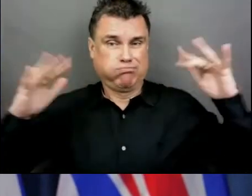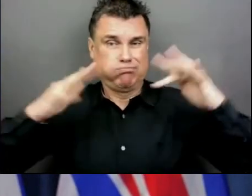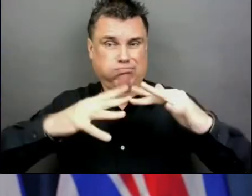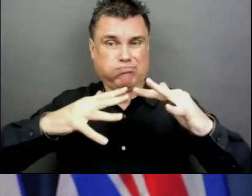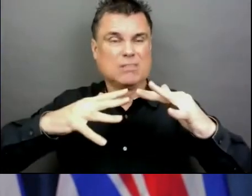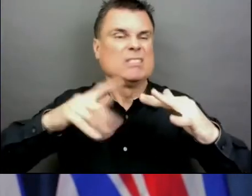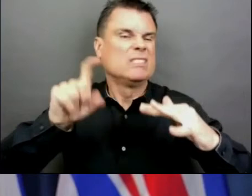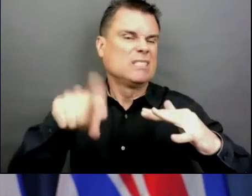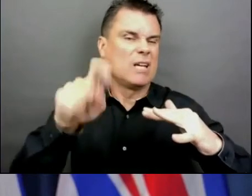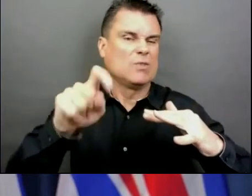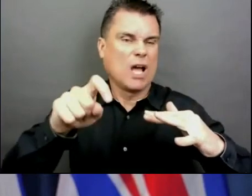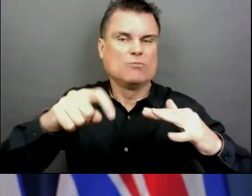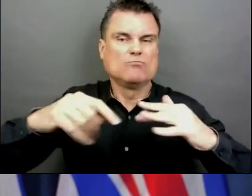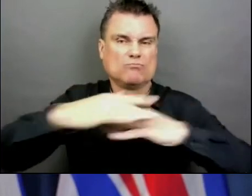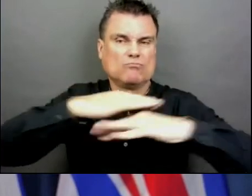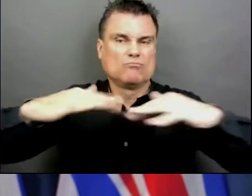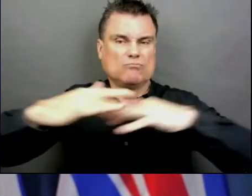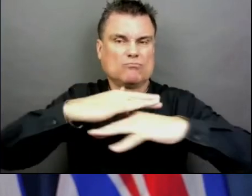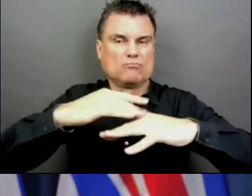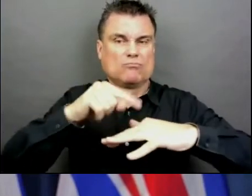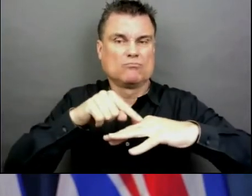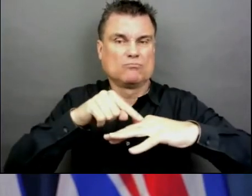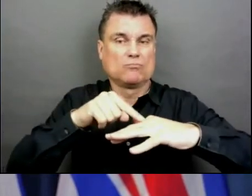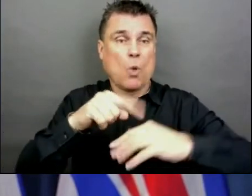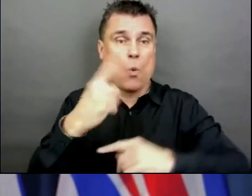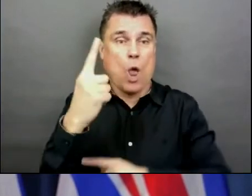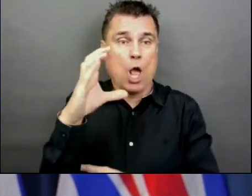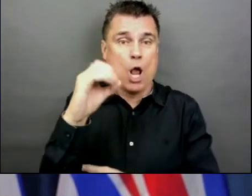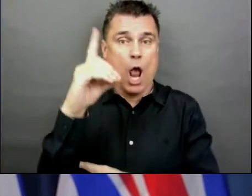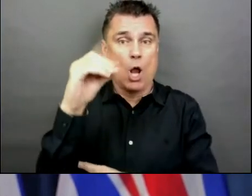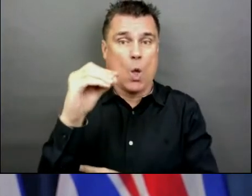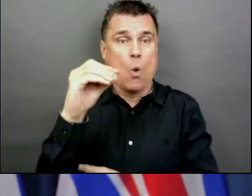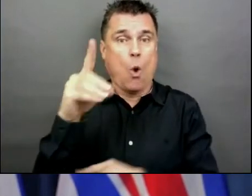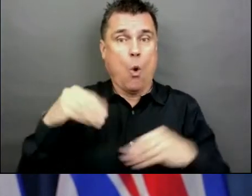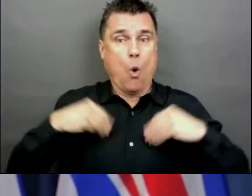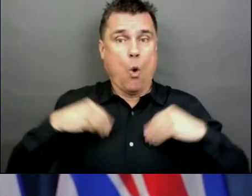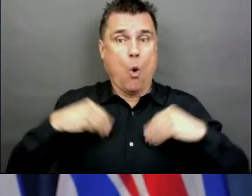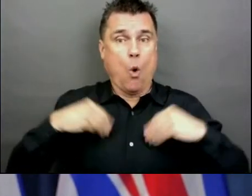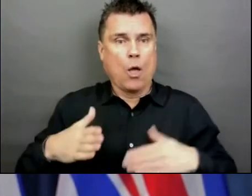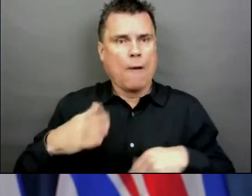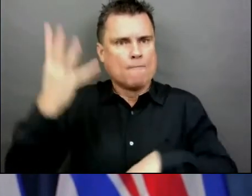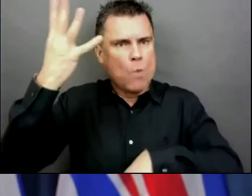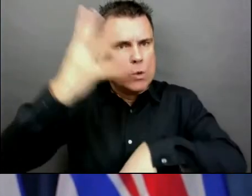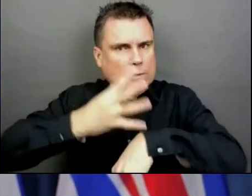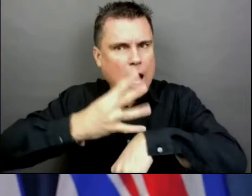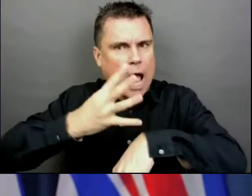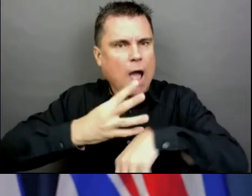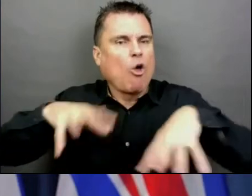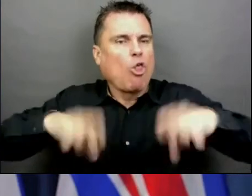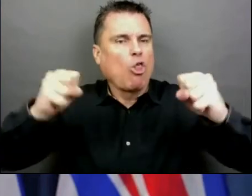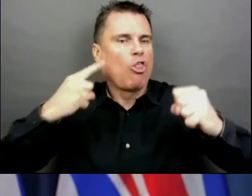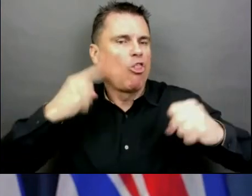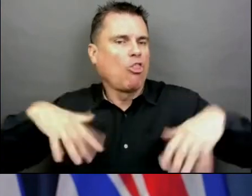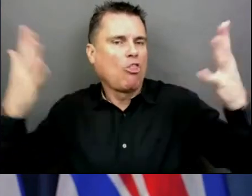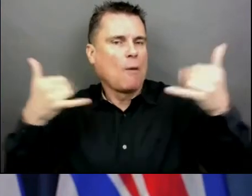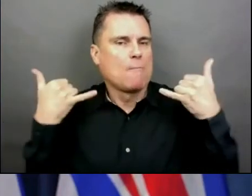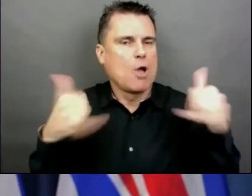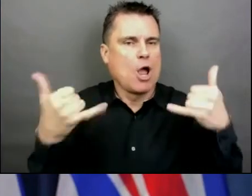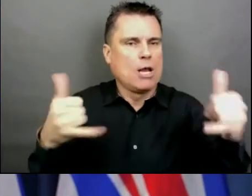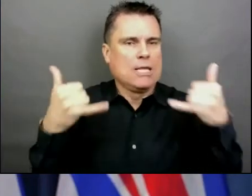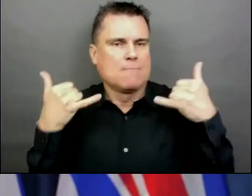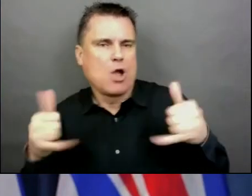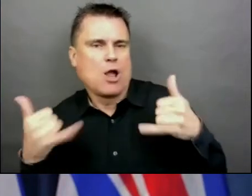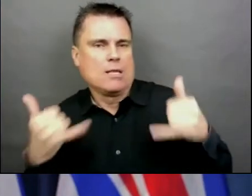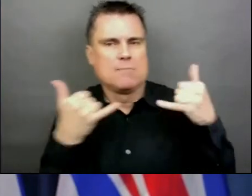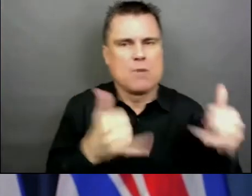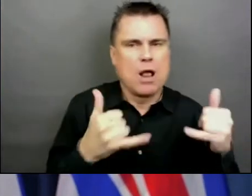Vancouver where a condo owner has now been ticketed 4 different times for holding parties in excess